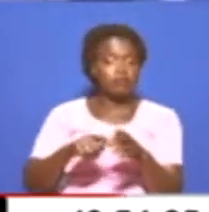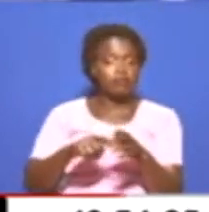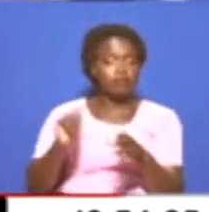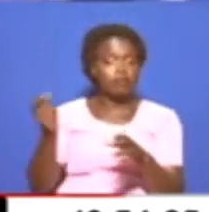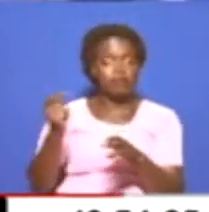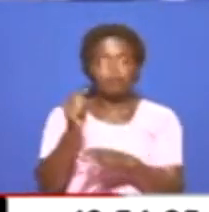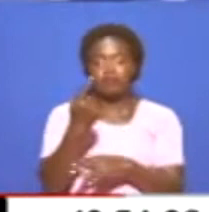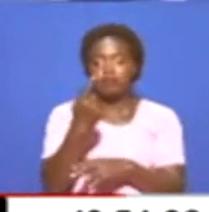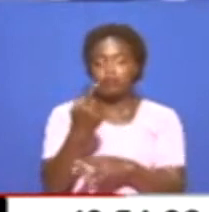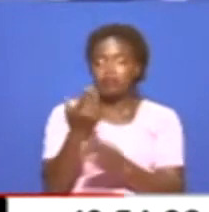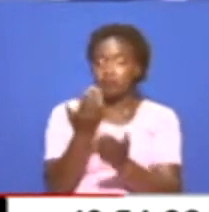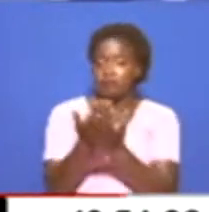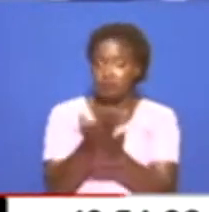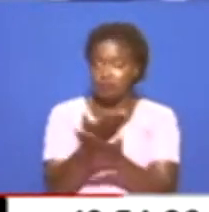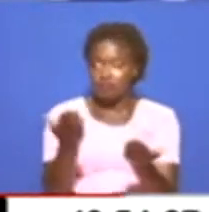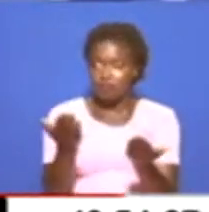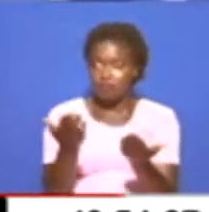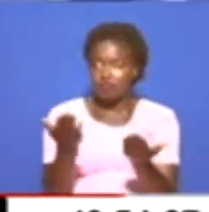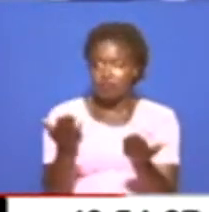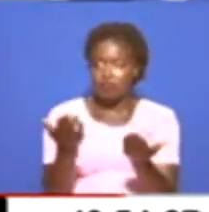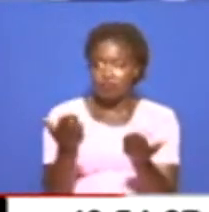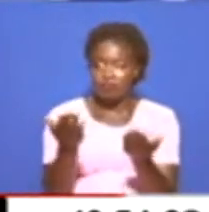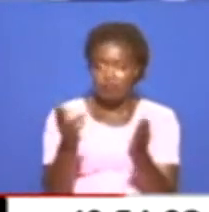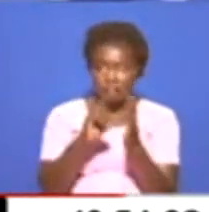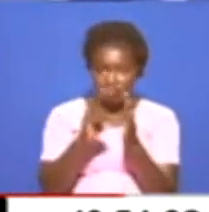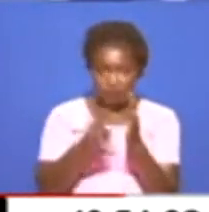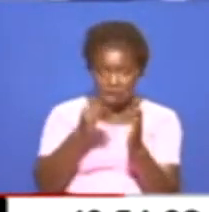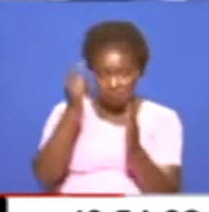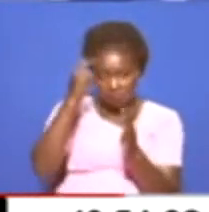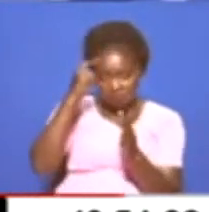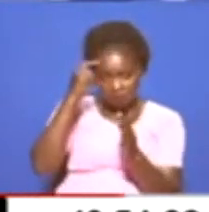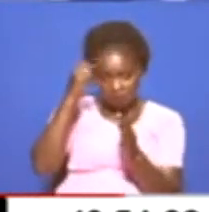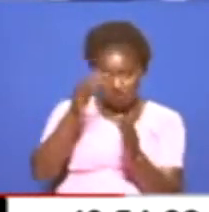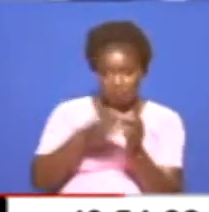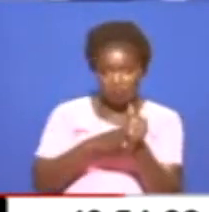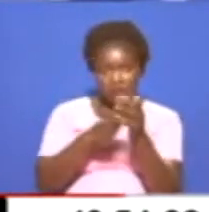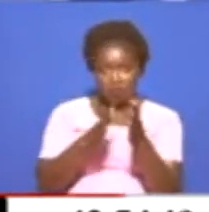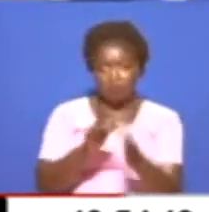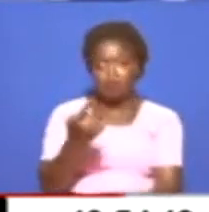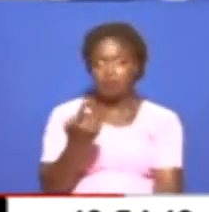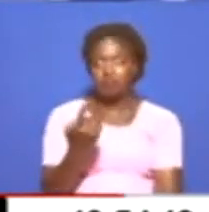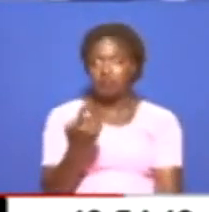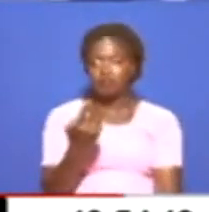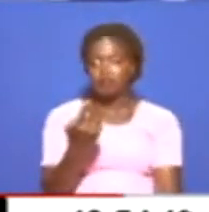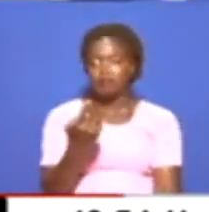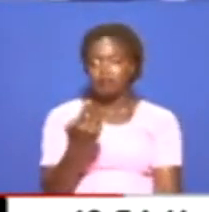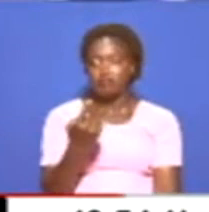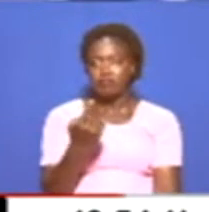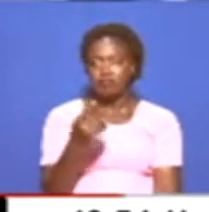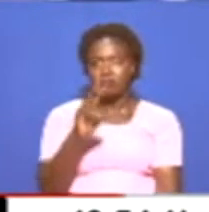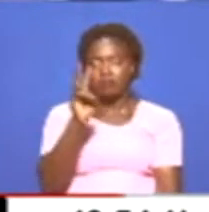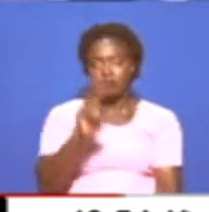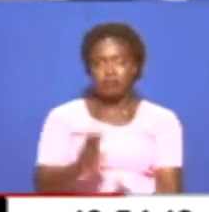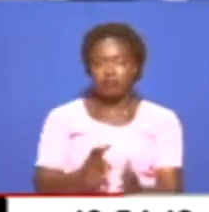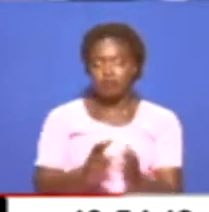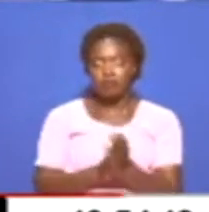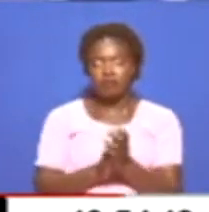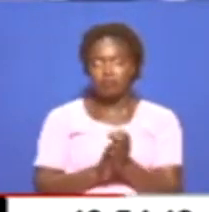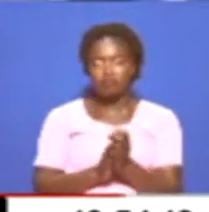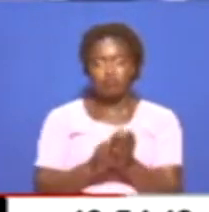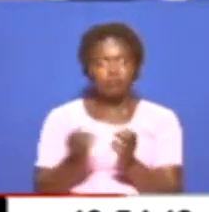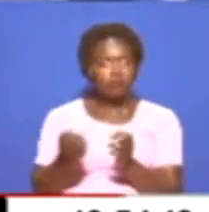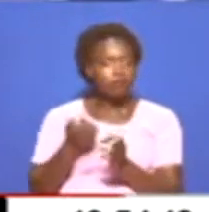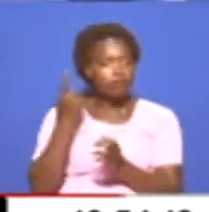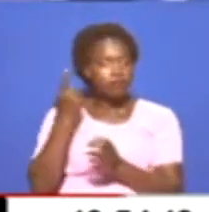urging Kenyans that they should rent the minds of the leaders. First. Yeah, they should rent the minds of the leaders. Because if you look